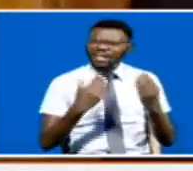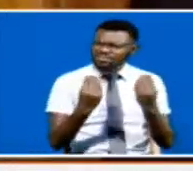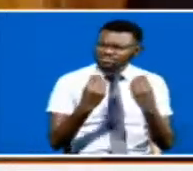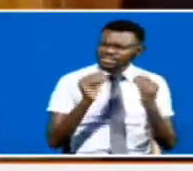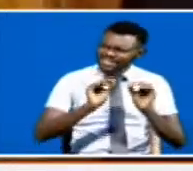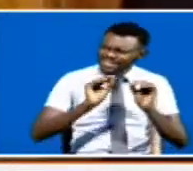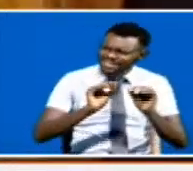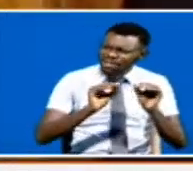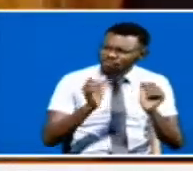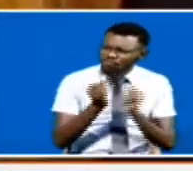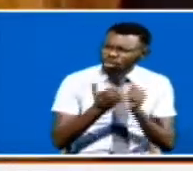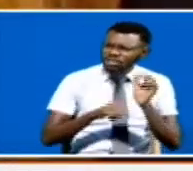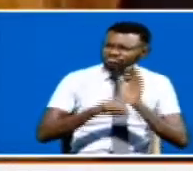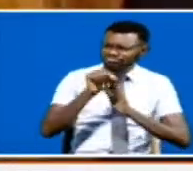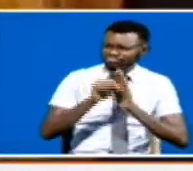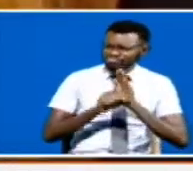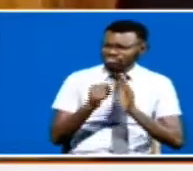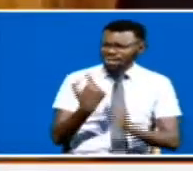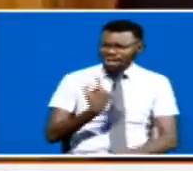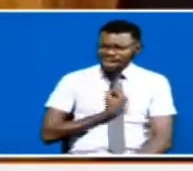alone throughout the period.